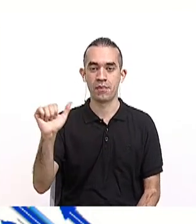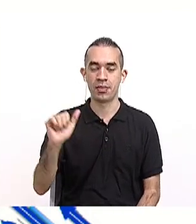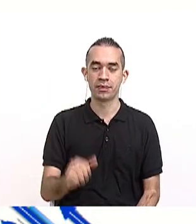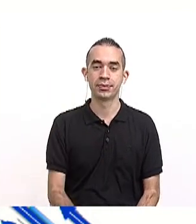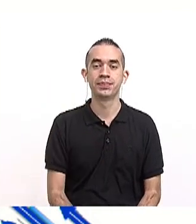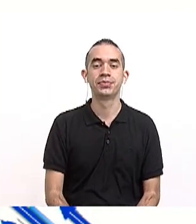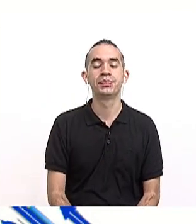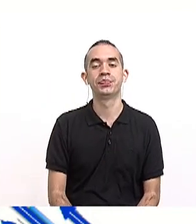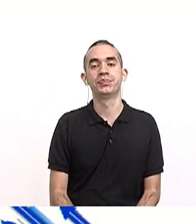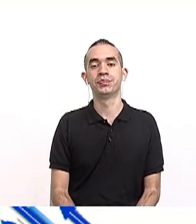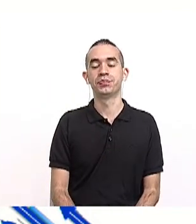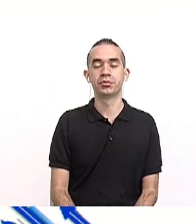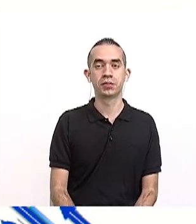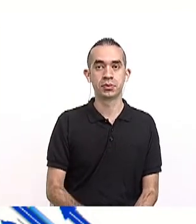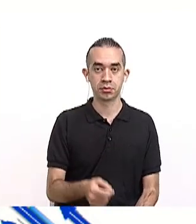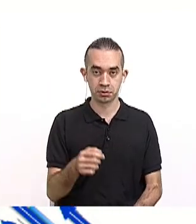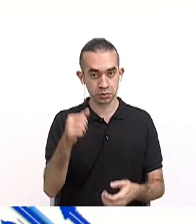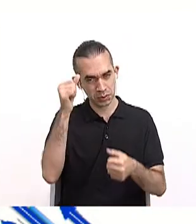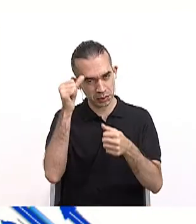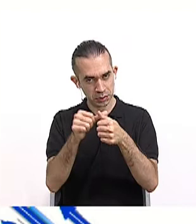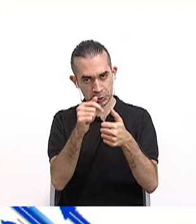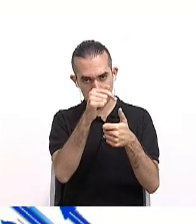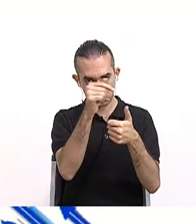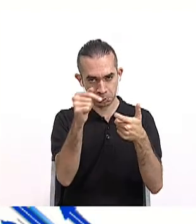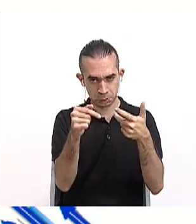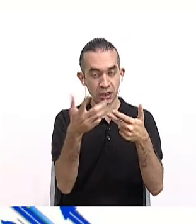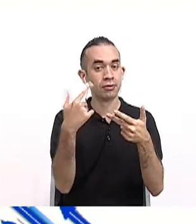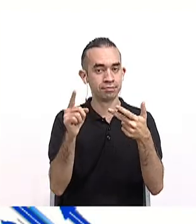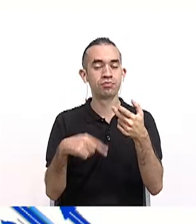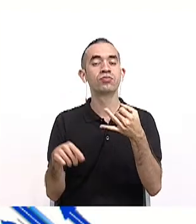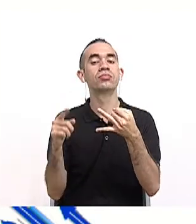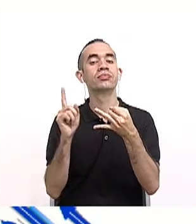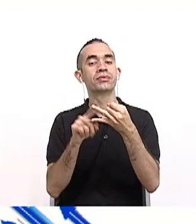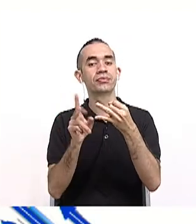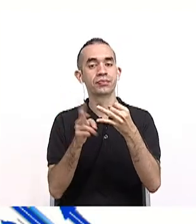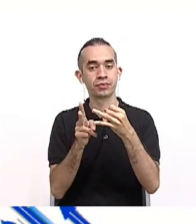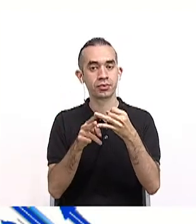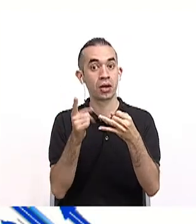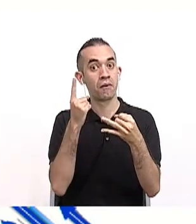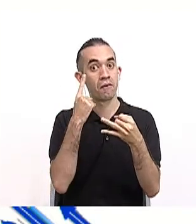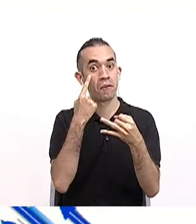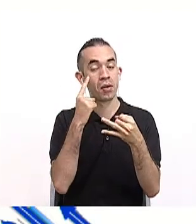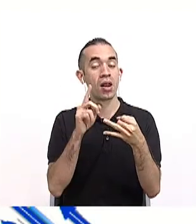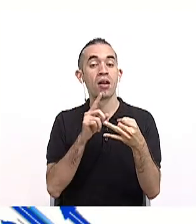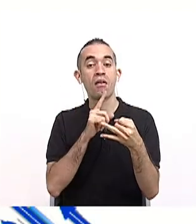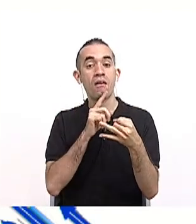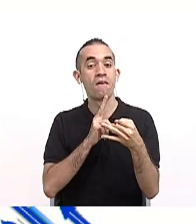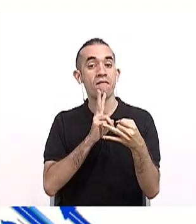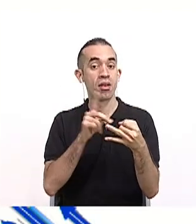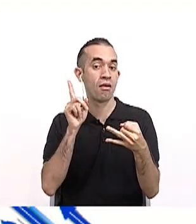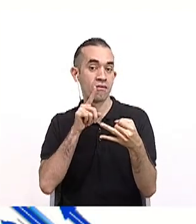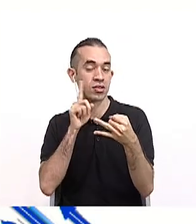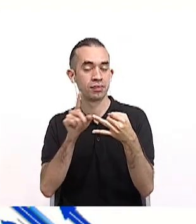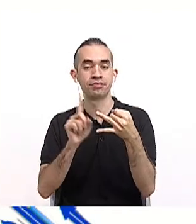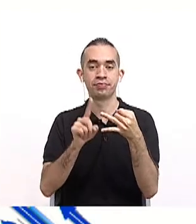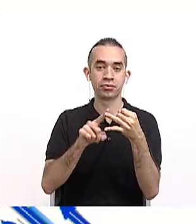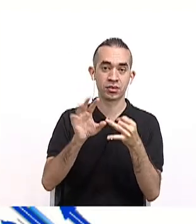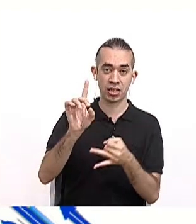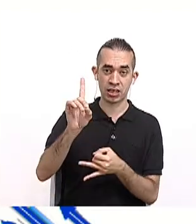or sentence number 4, is that true or false? Daisy was the first woman to benefit from the